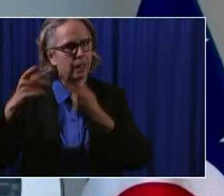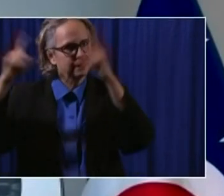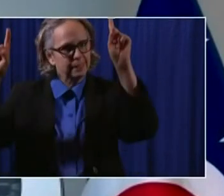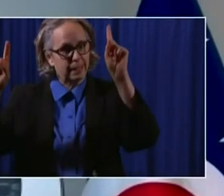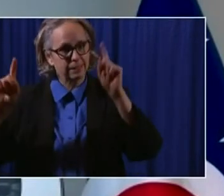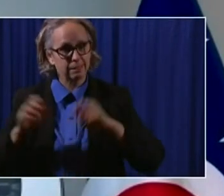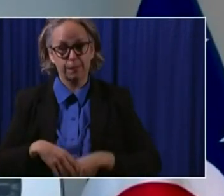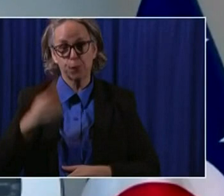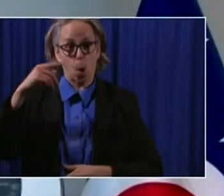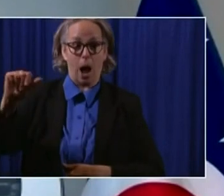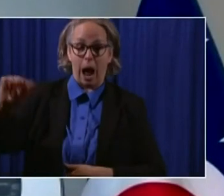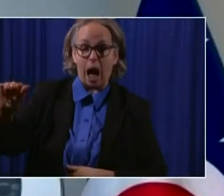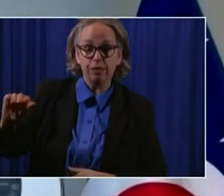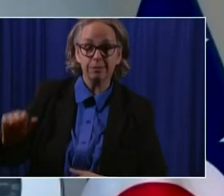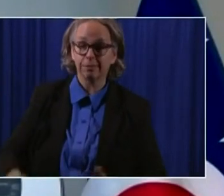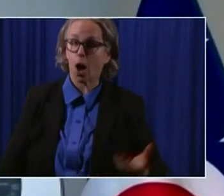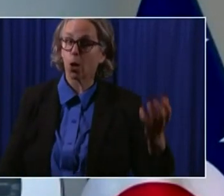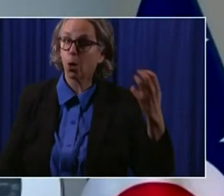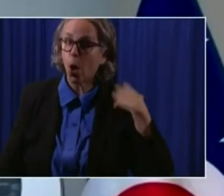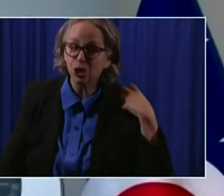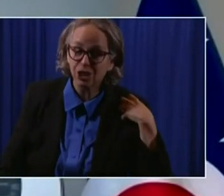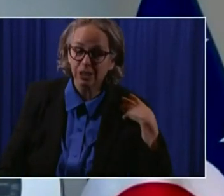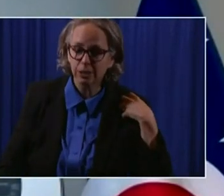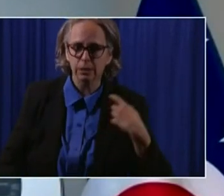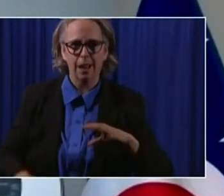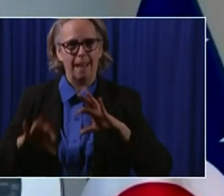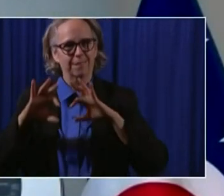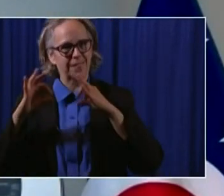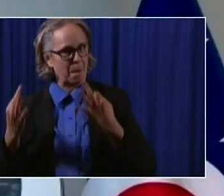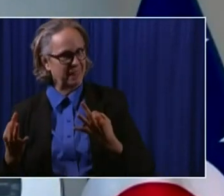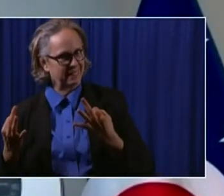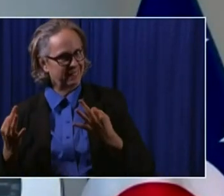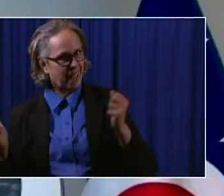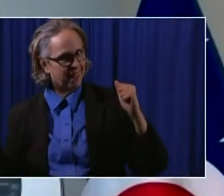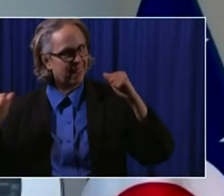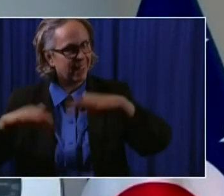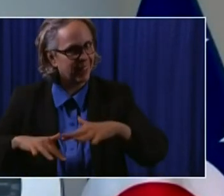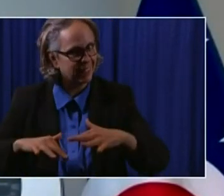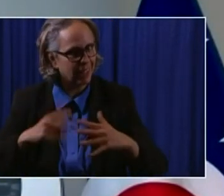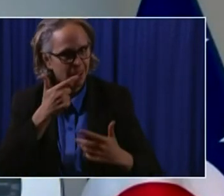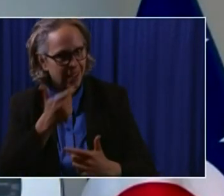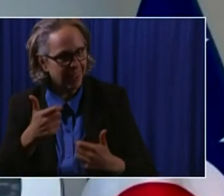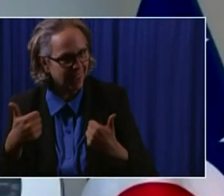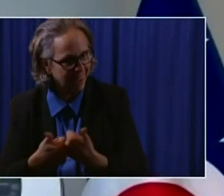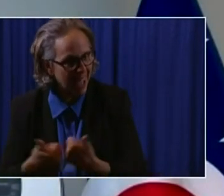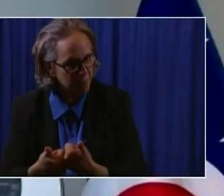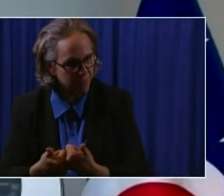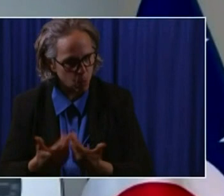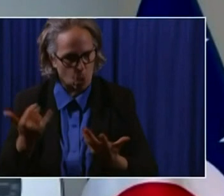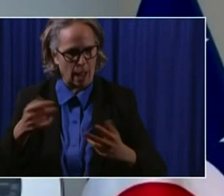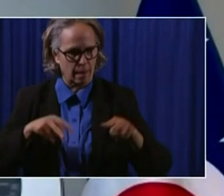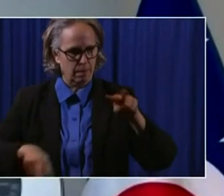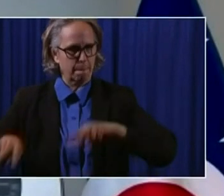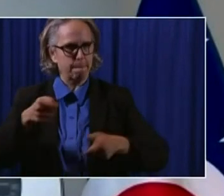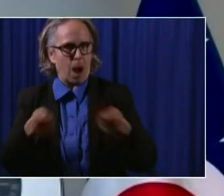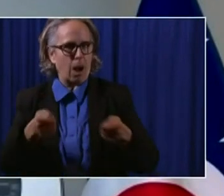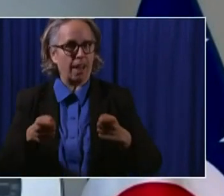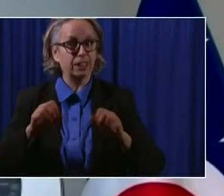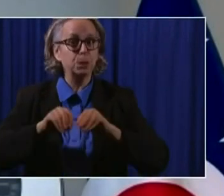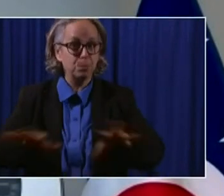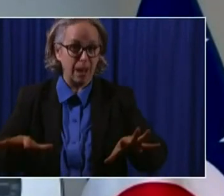protect themselves and their teammates and control, if not stop, the spread of the virus. And